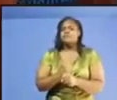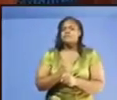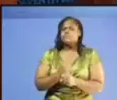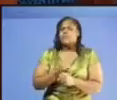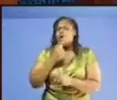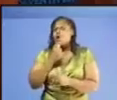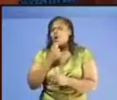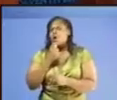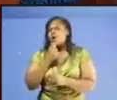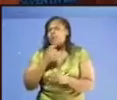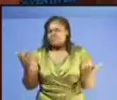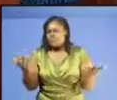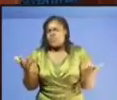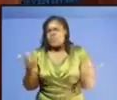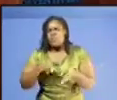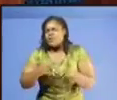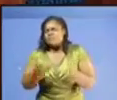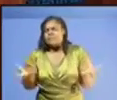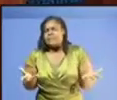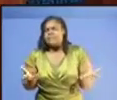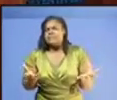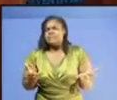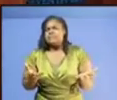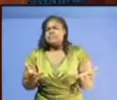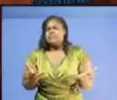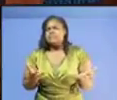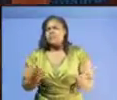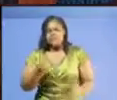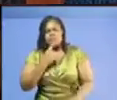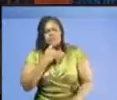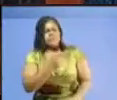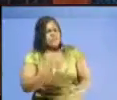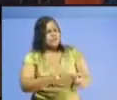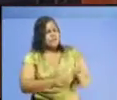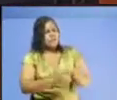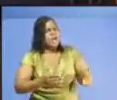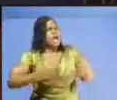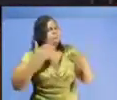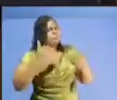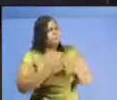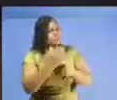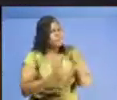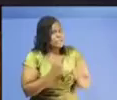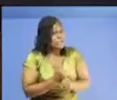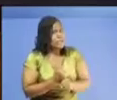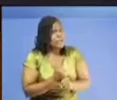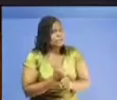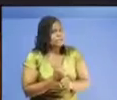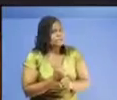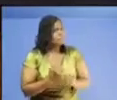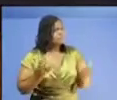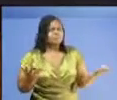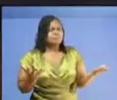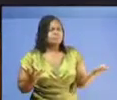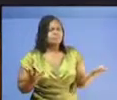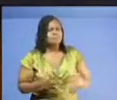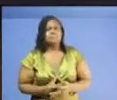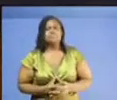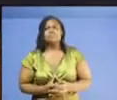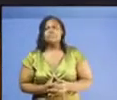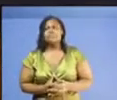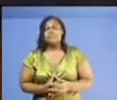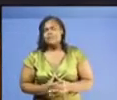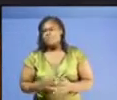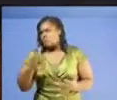what do you mean by it? When you tell your friend Happy New Year, is it